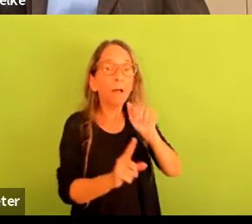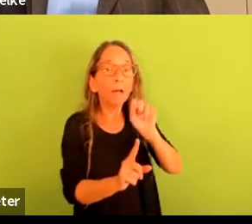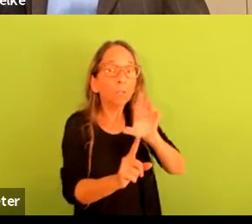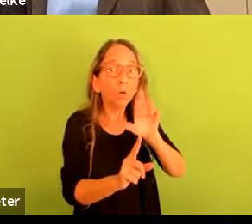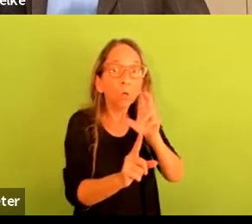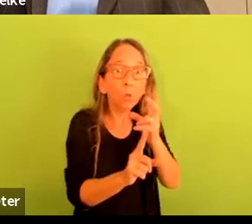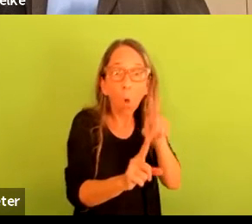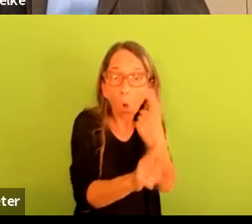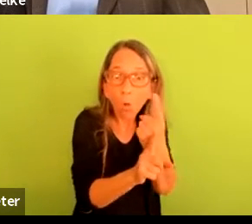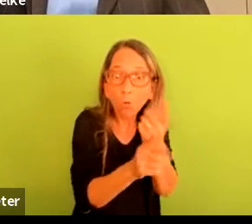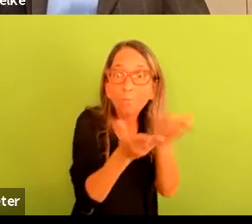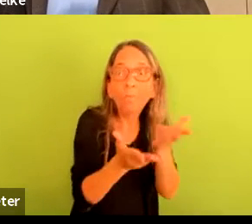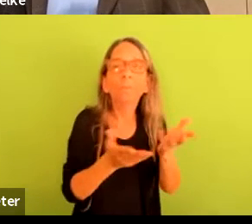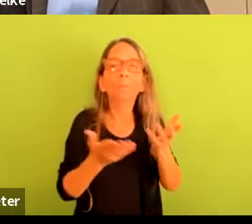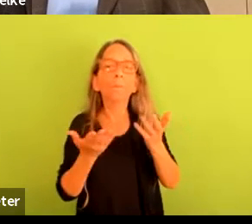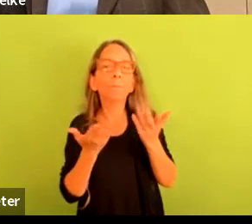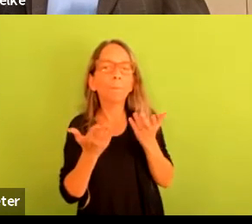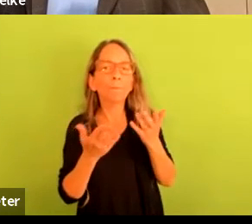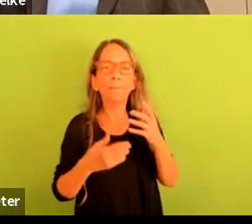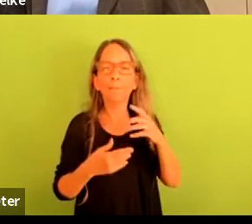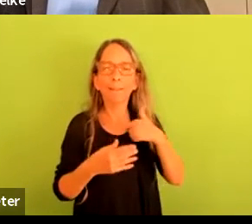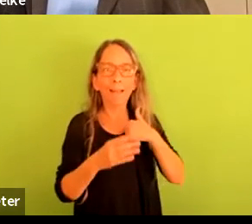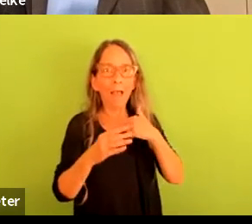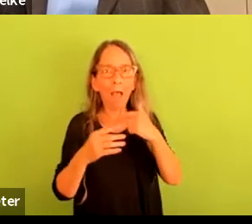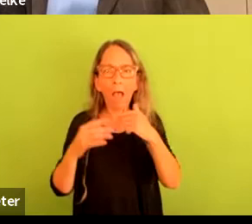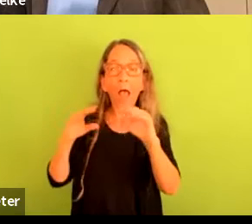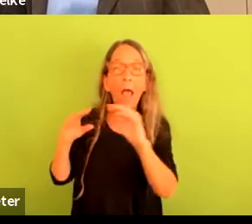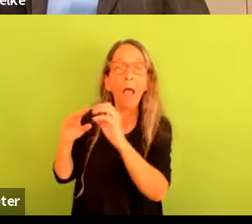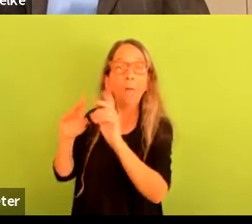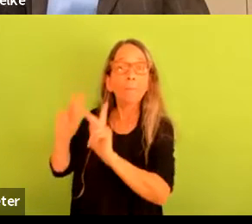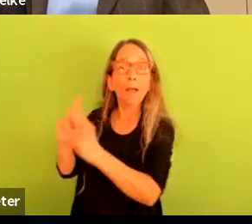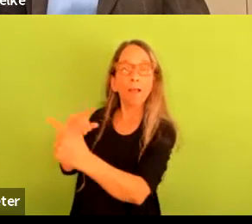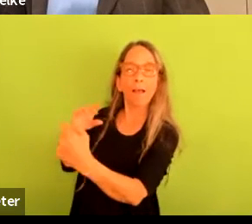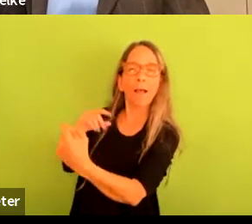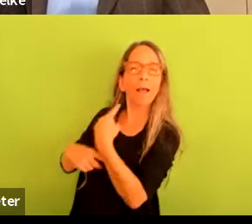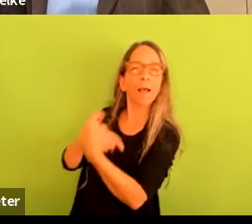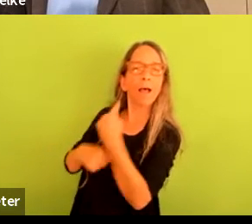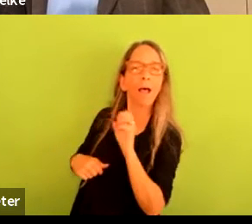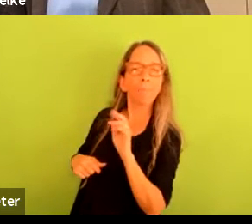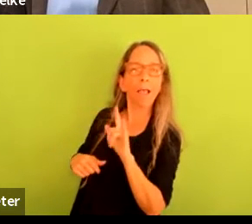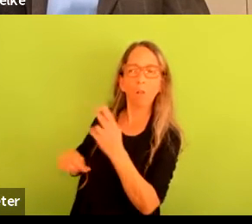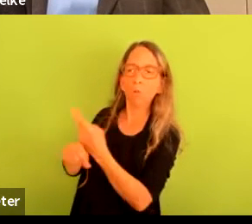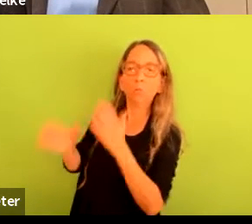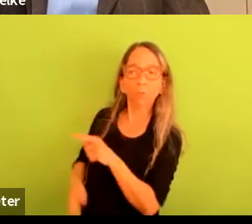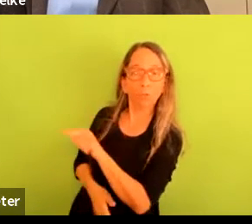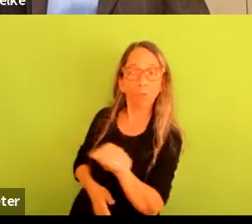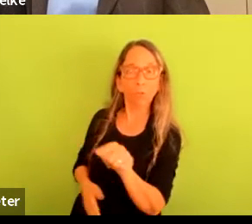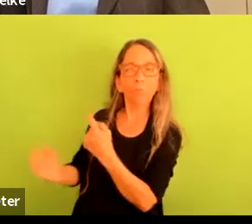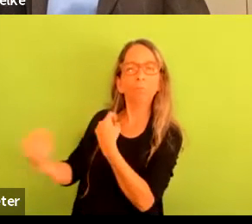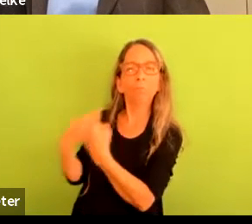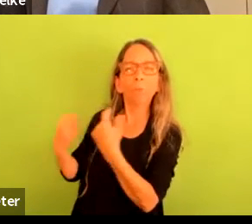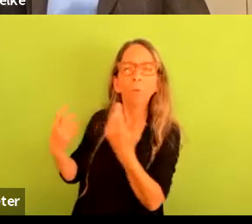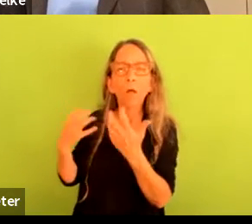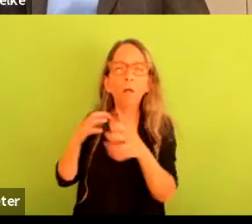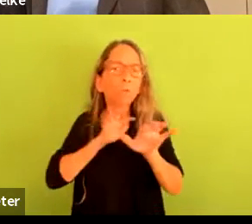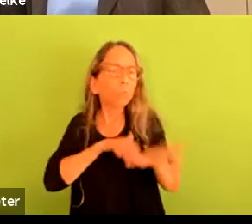reactions that we get in the emails that I field are because our user base is more gearing towards that, wanting the stenographers and the ASR,